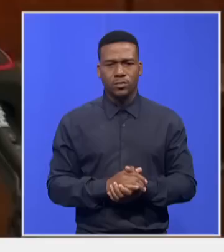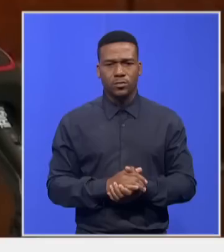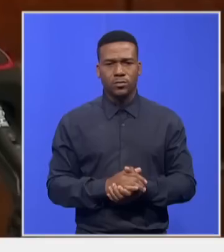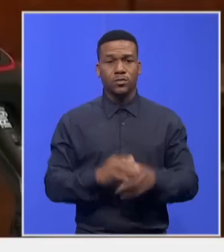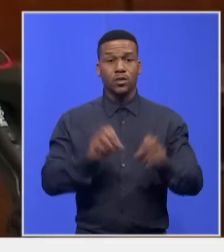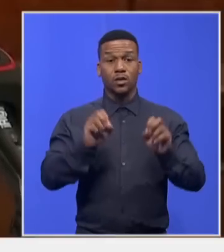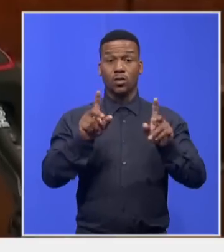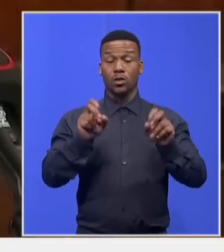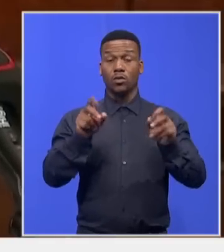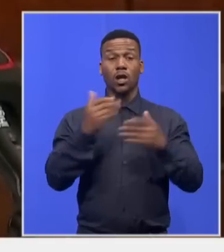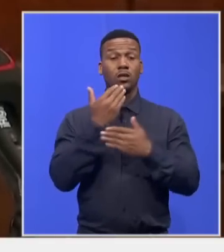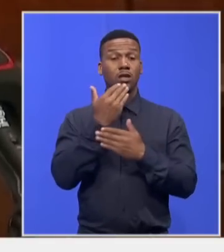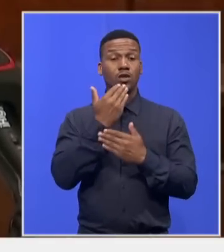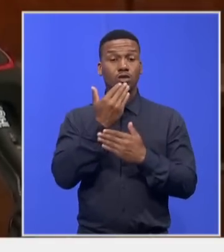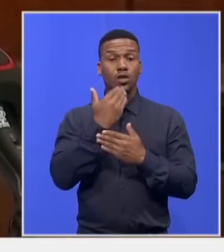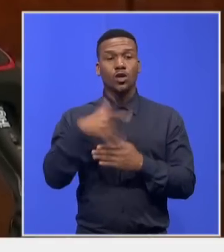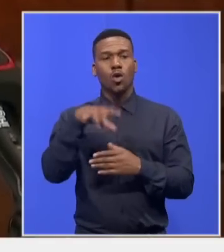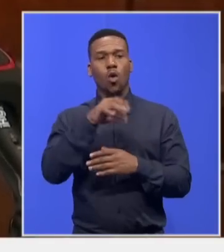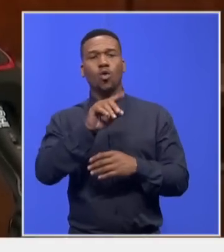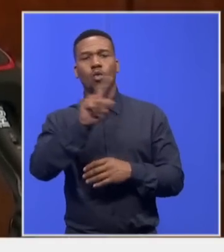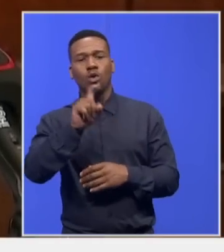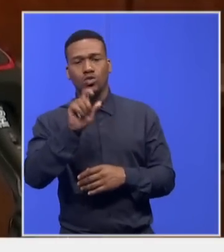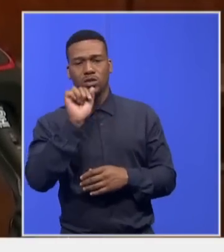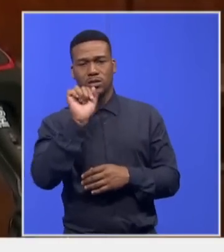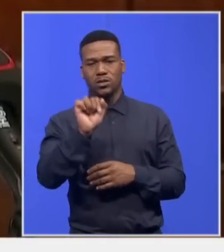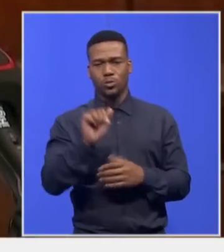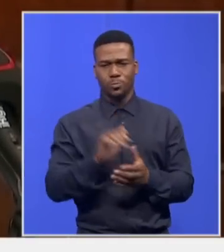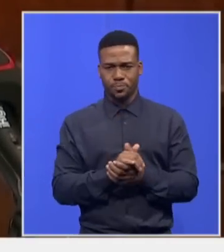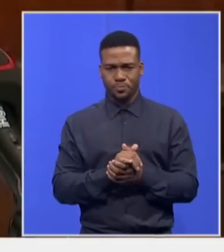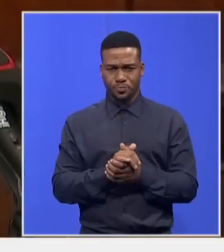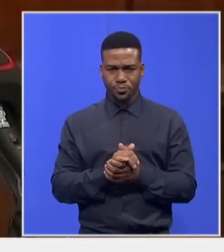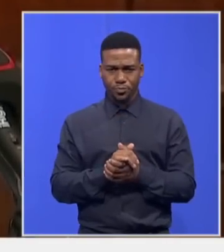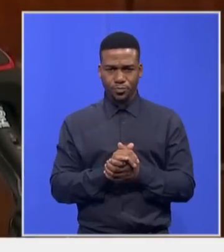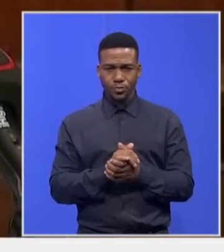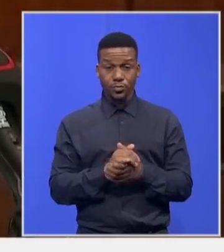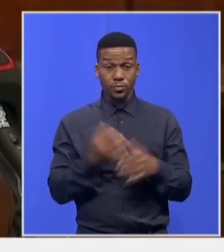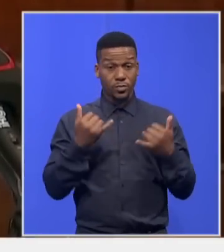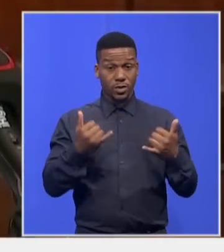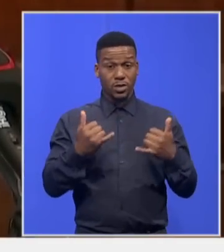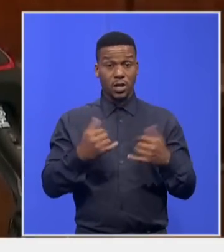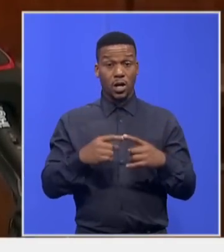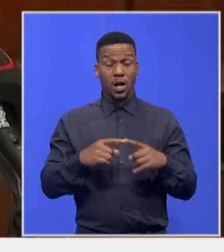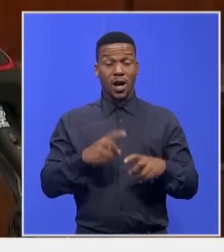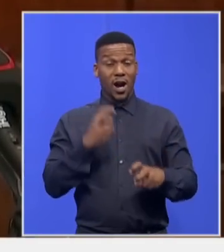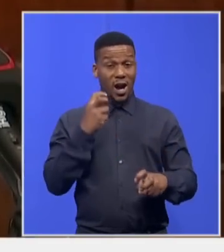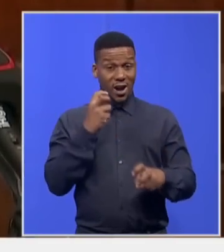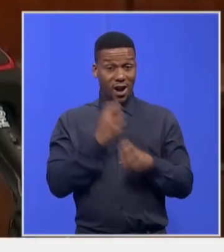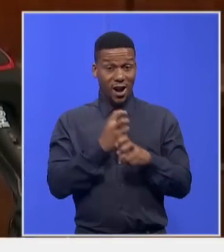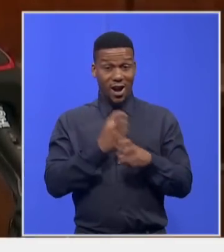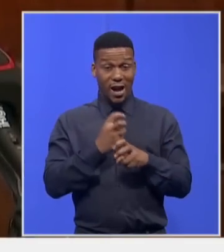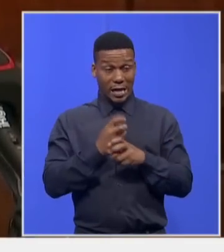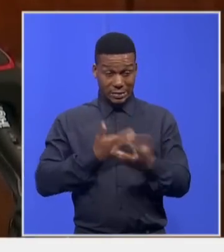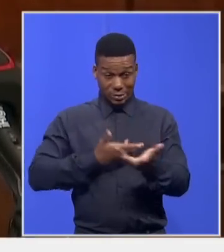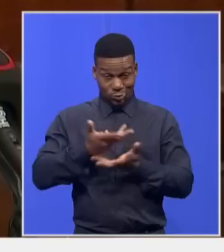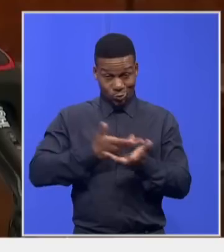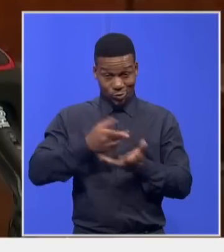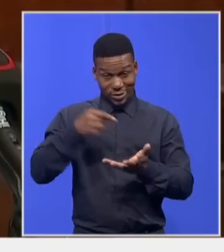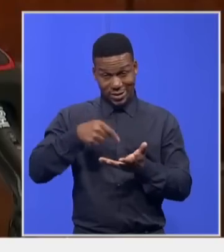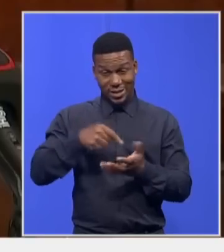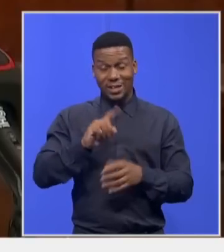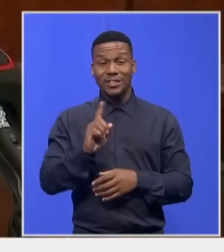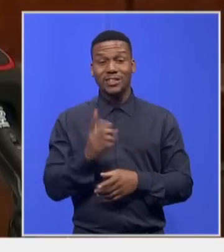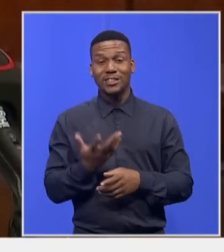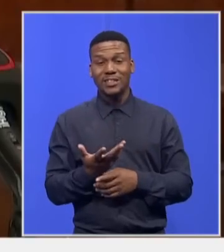Okay, now thank you very much for those questions. Sonda, part of the difficulty of the conversation is